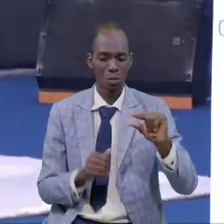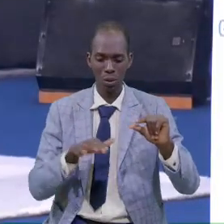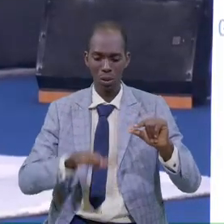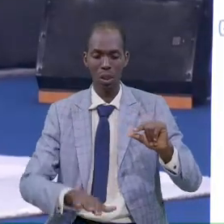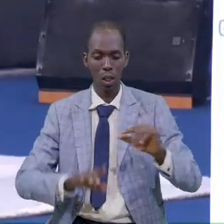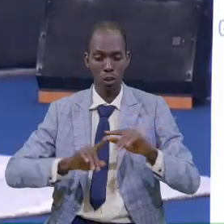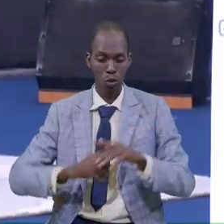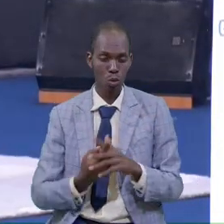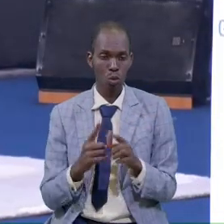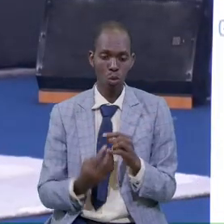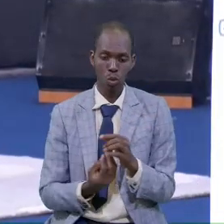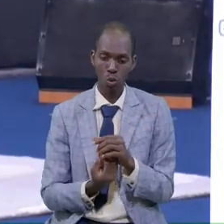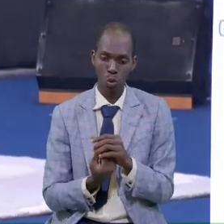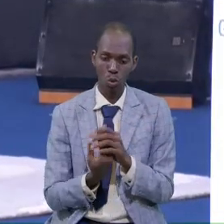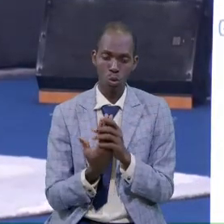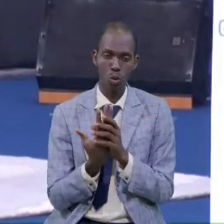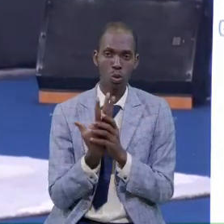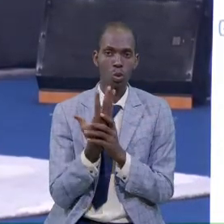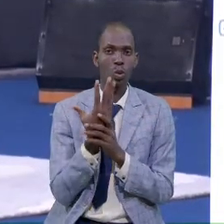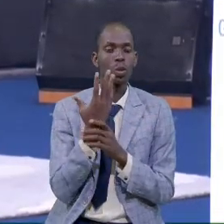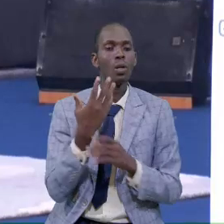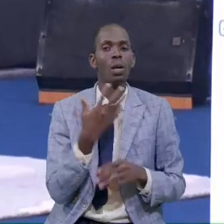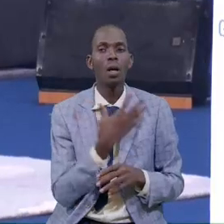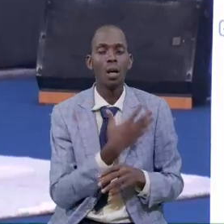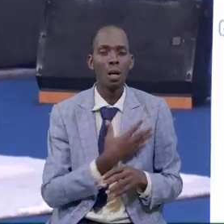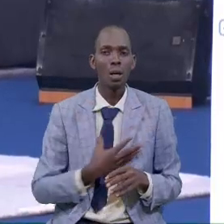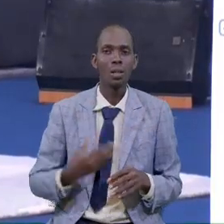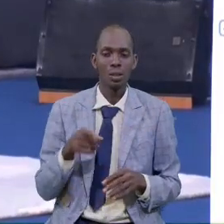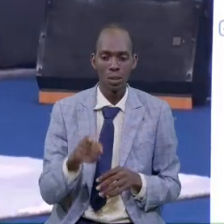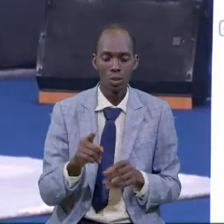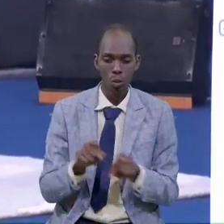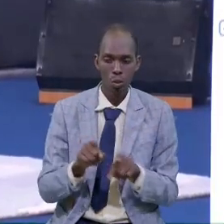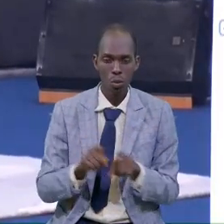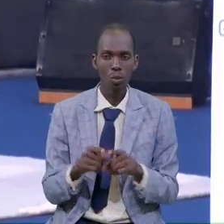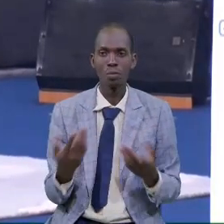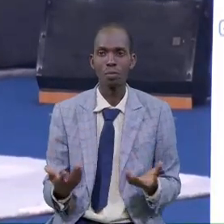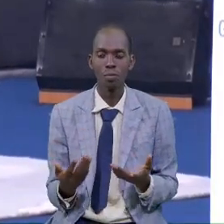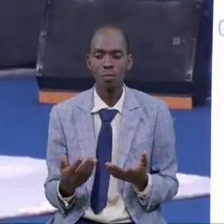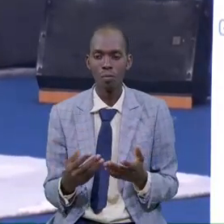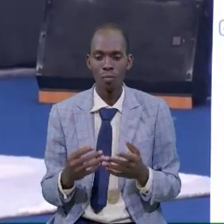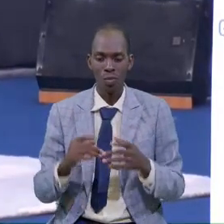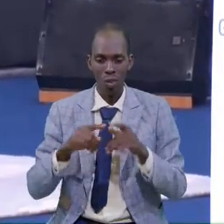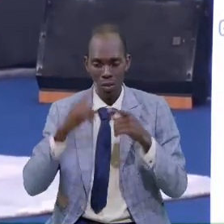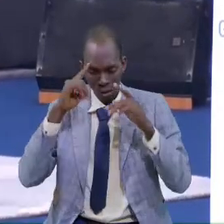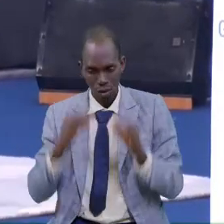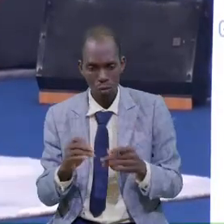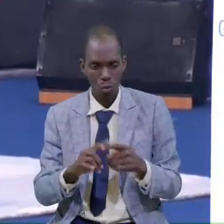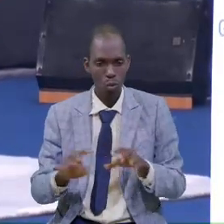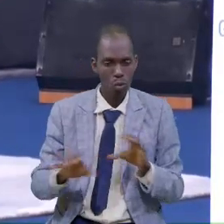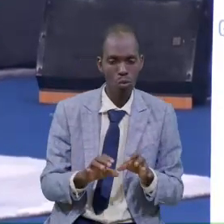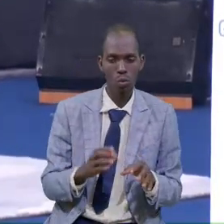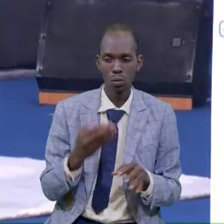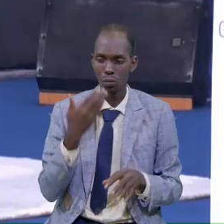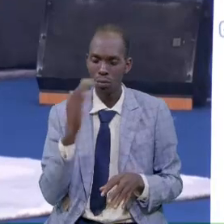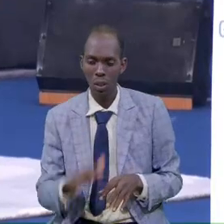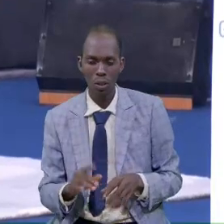on her own. She begins to also devise how to deceive the parents, how to lie, how to do evil, how to steal, how